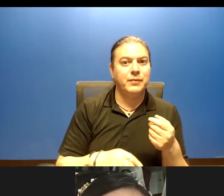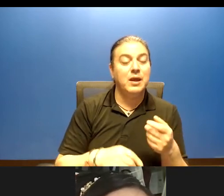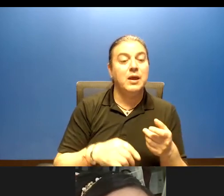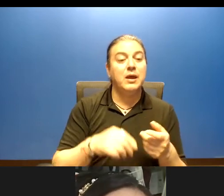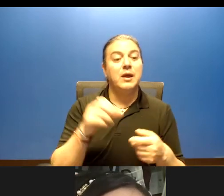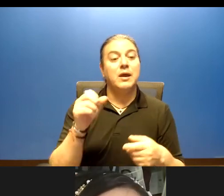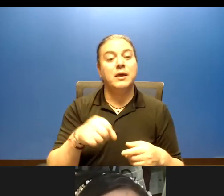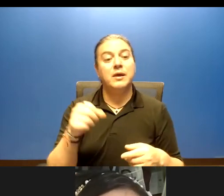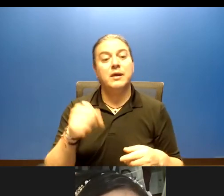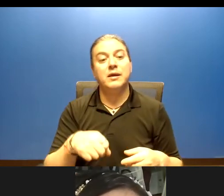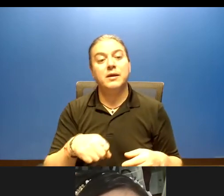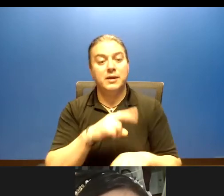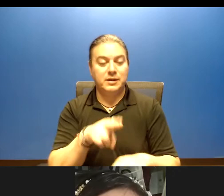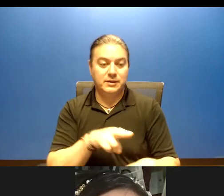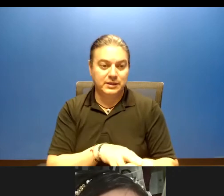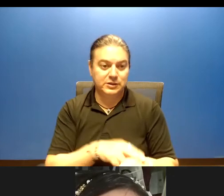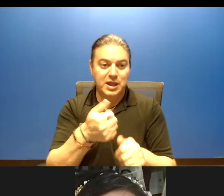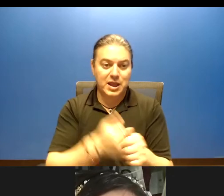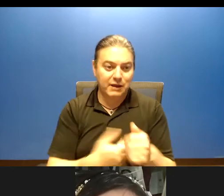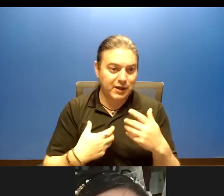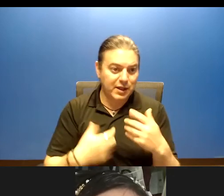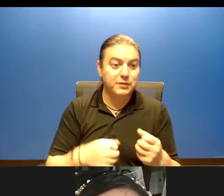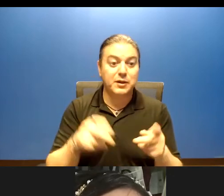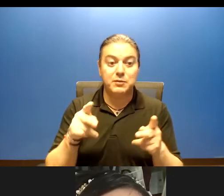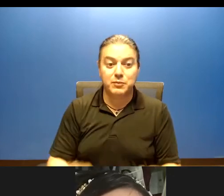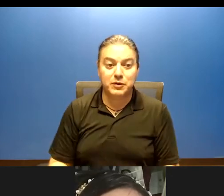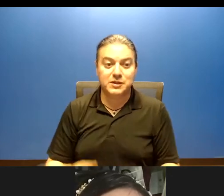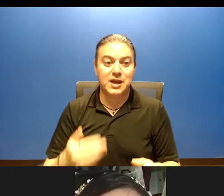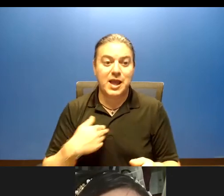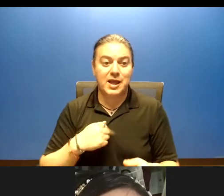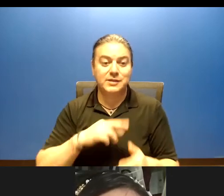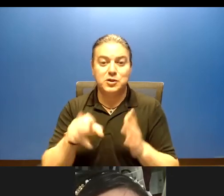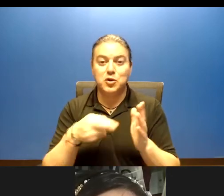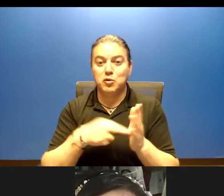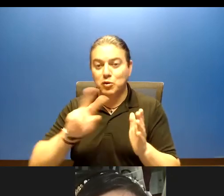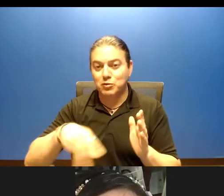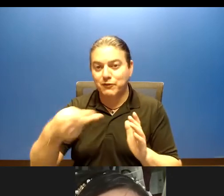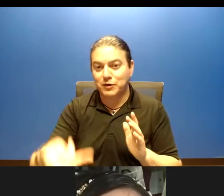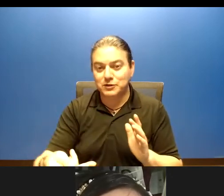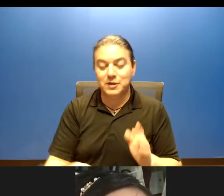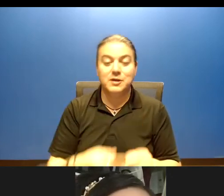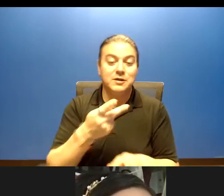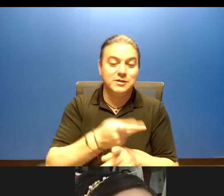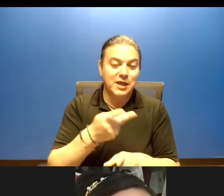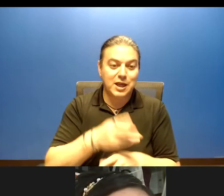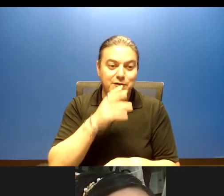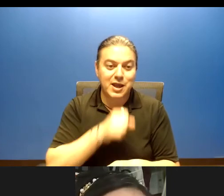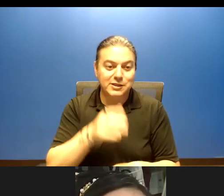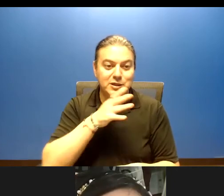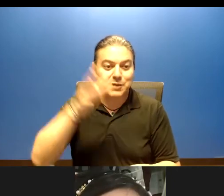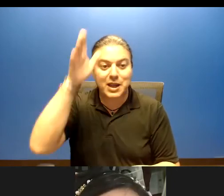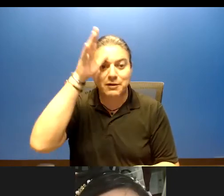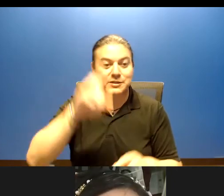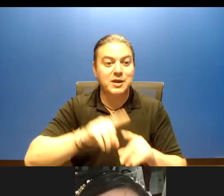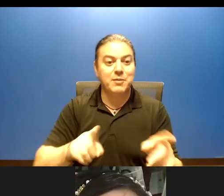naturally, every healthy person goes through the role reversal, which is where we take care of our aging parents. But little did I know I